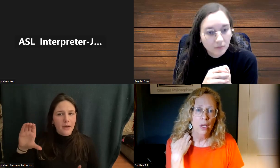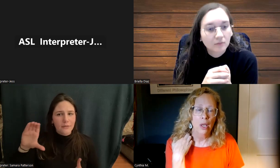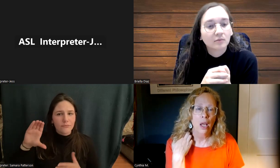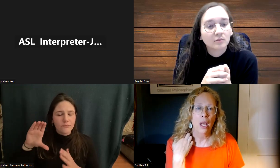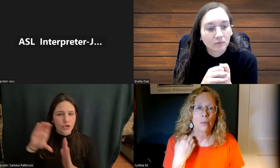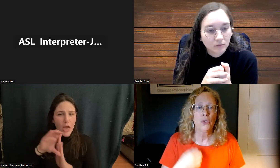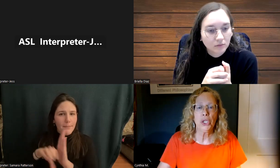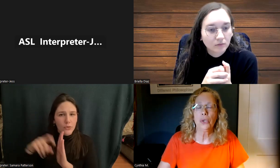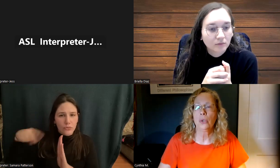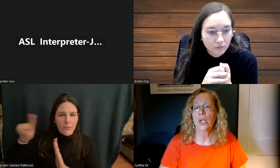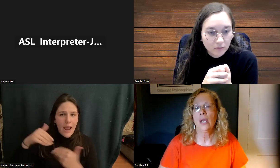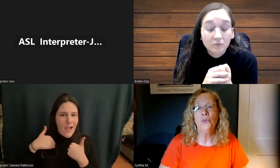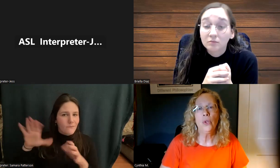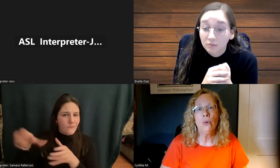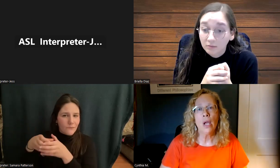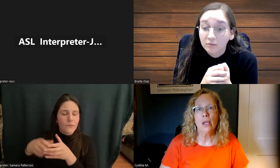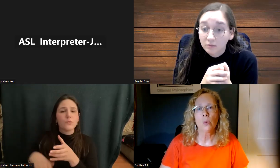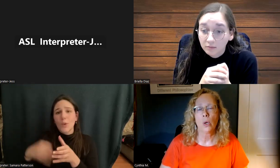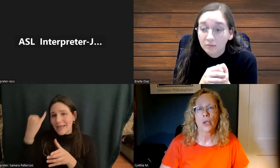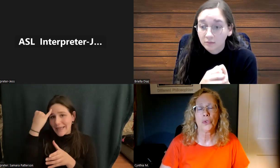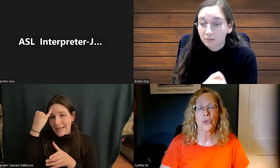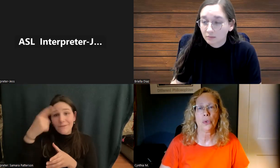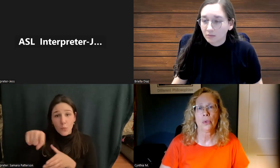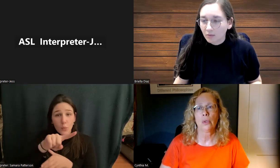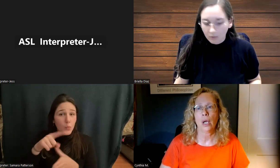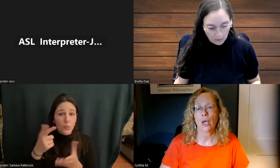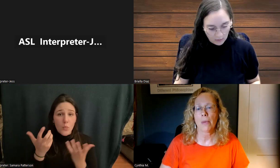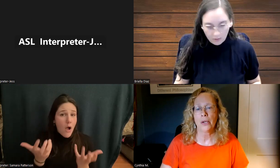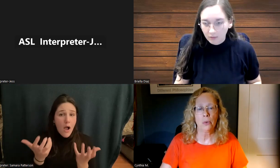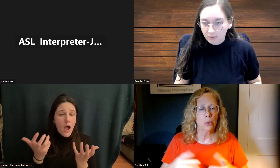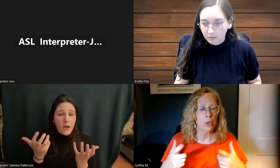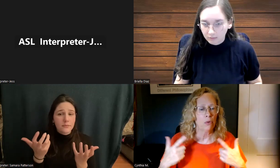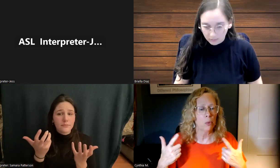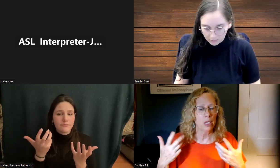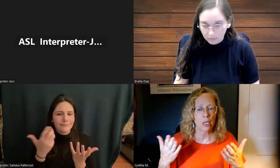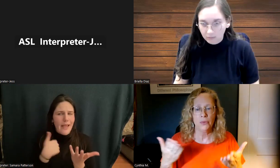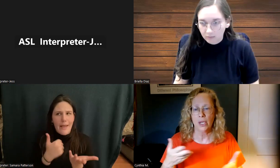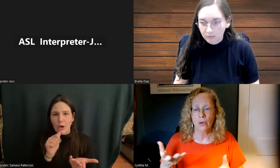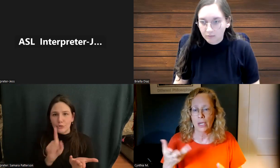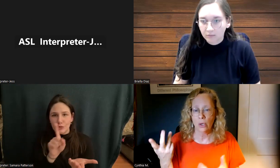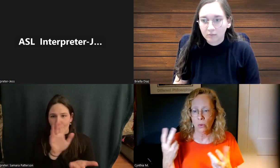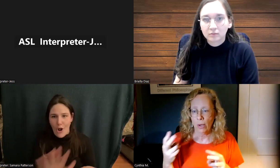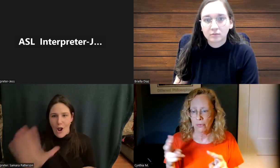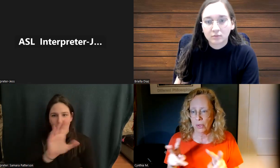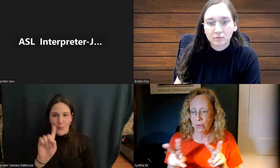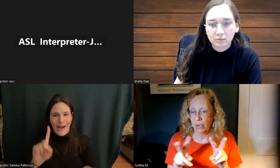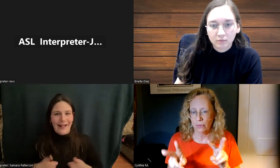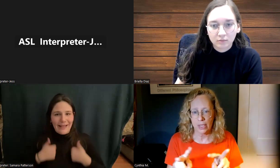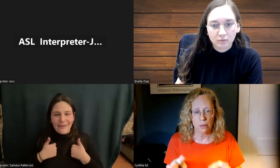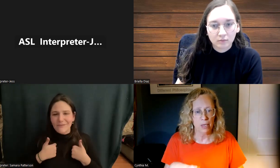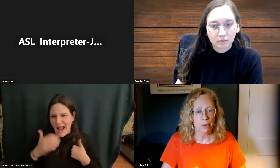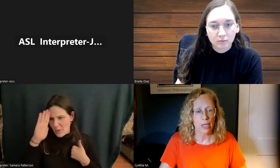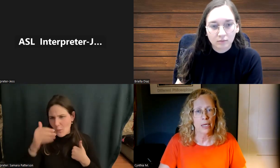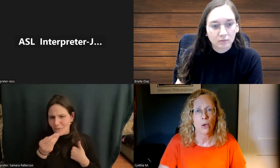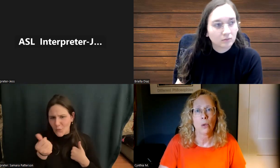chapter. So if you guys want to, I don't know where everyone lives here. I know quite a few of you. I've